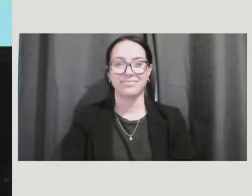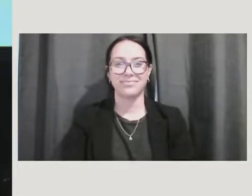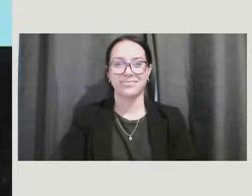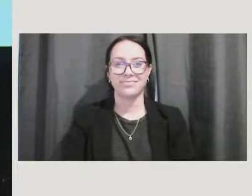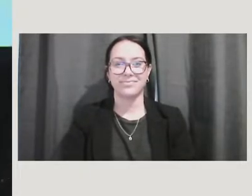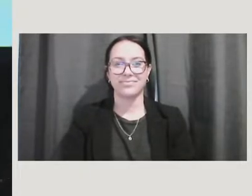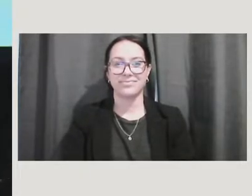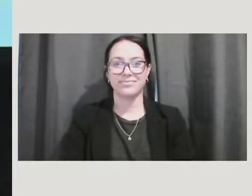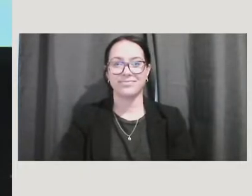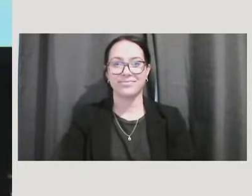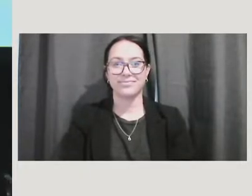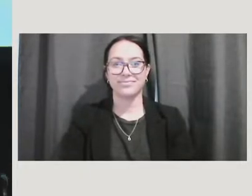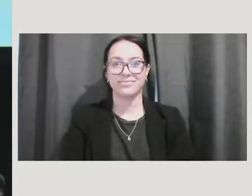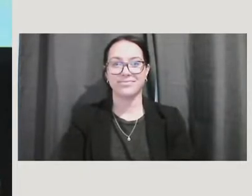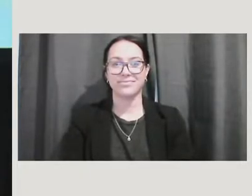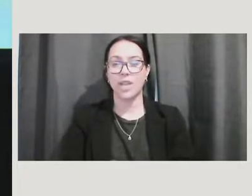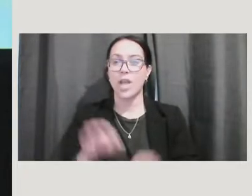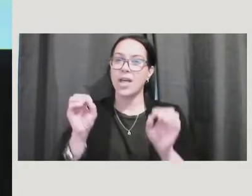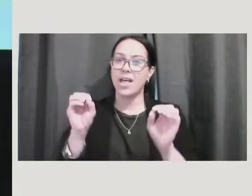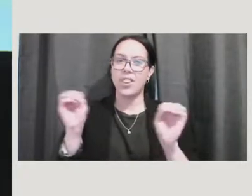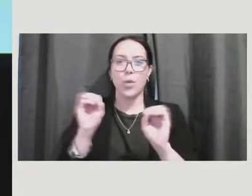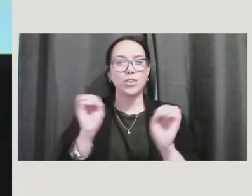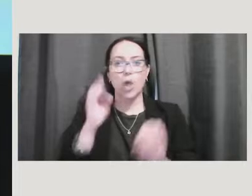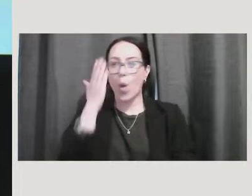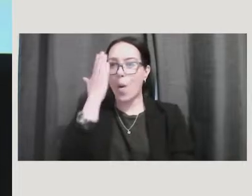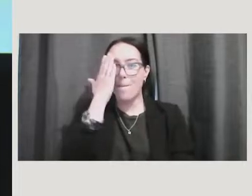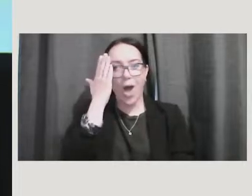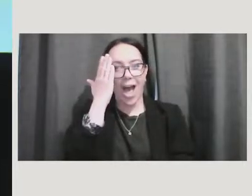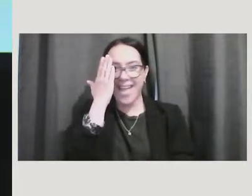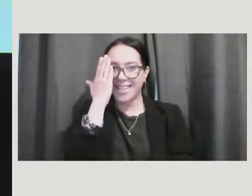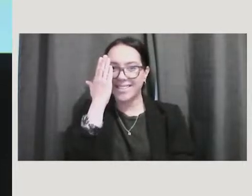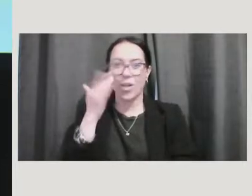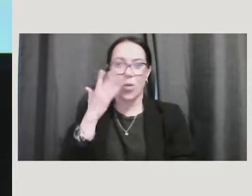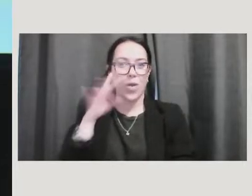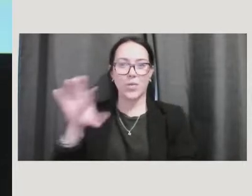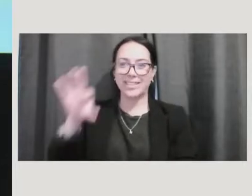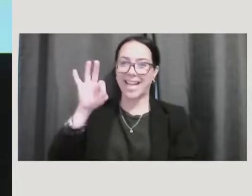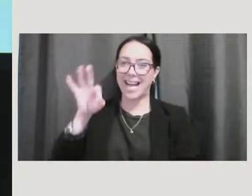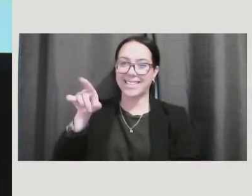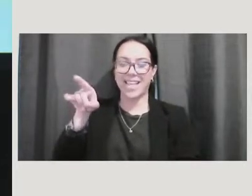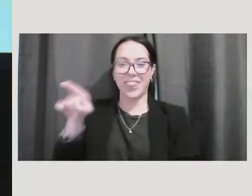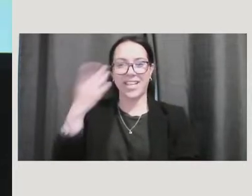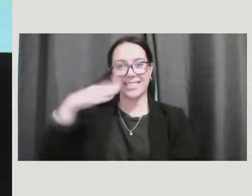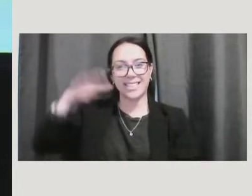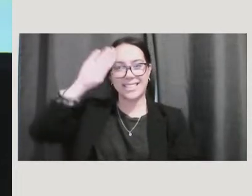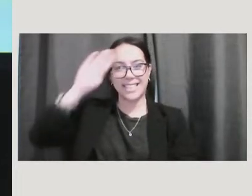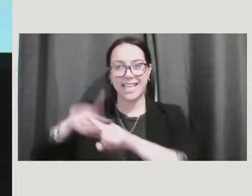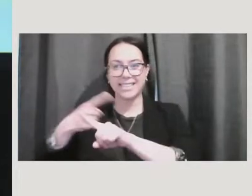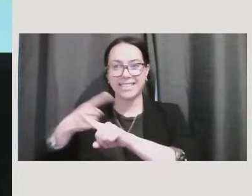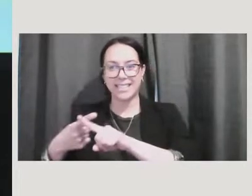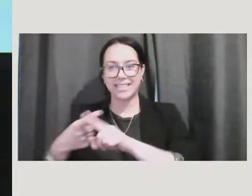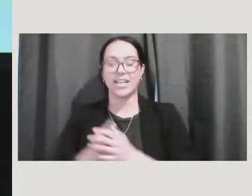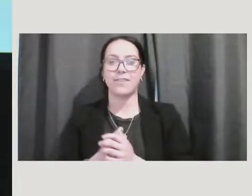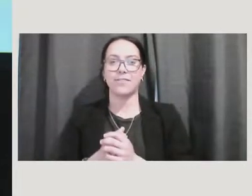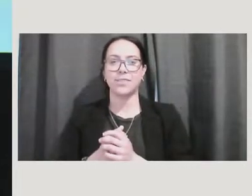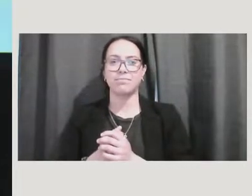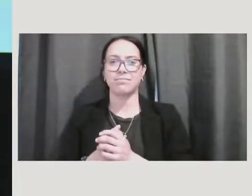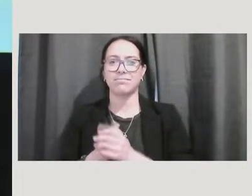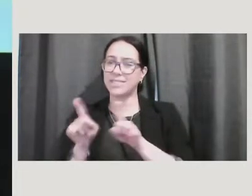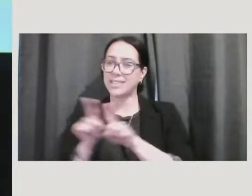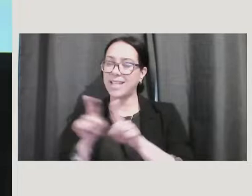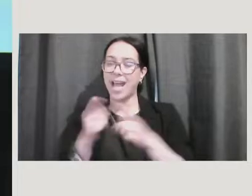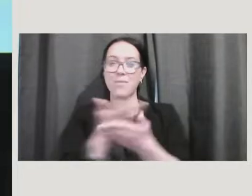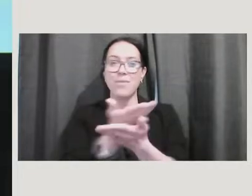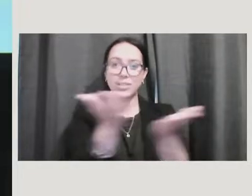there was no conscious or unconscious bias in the selection of that chief executive uh just like each and every one of you